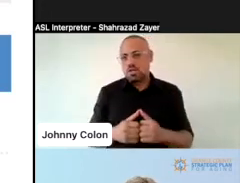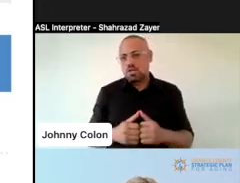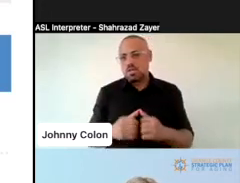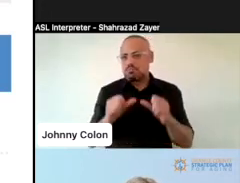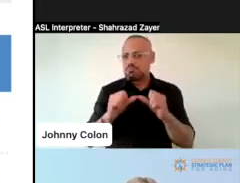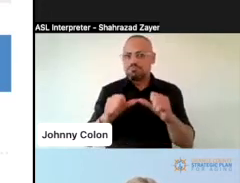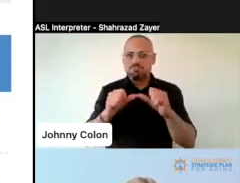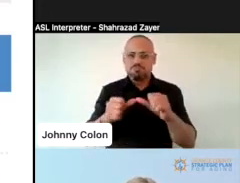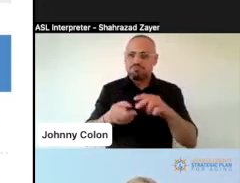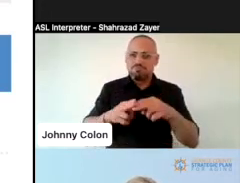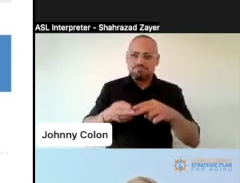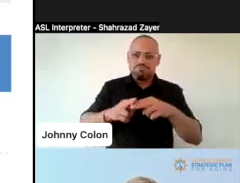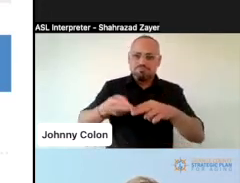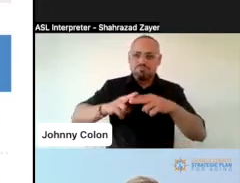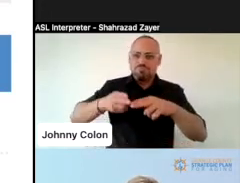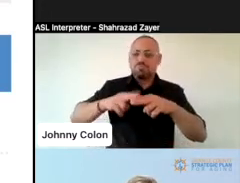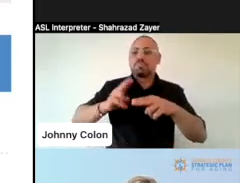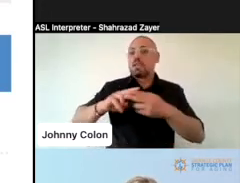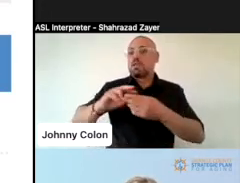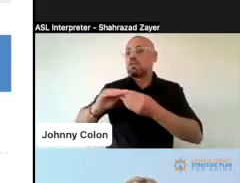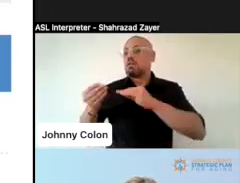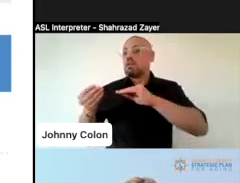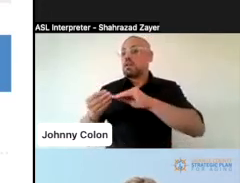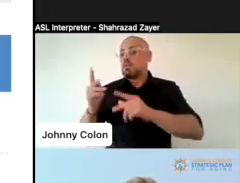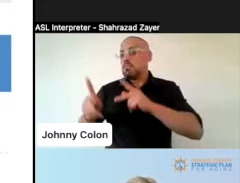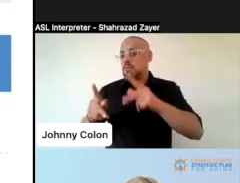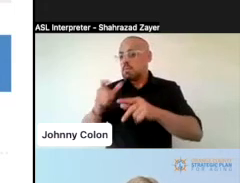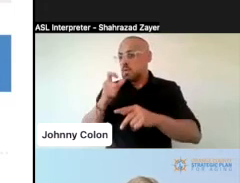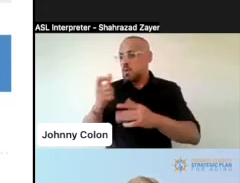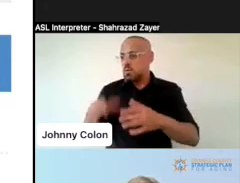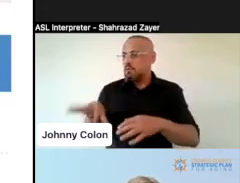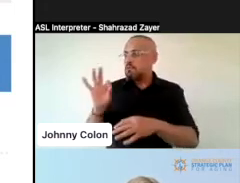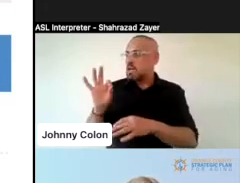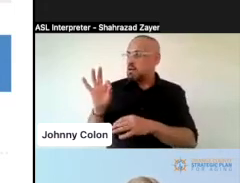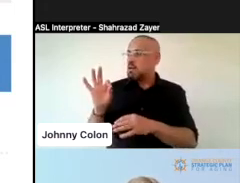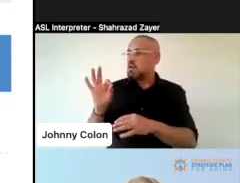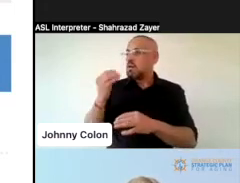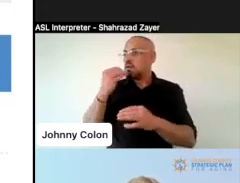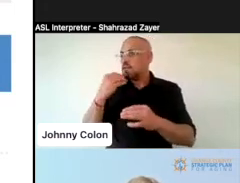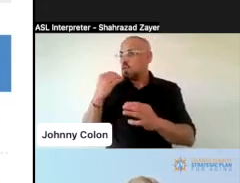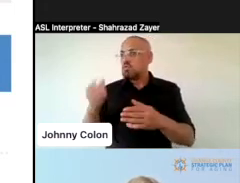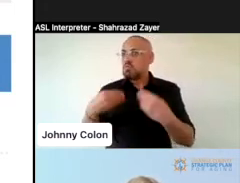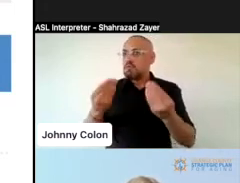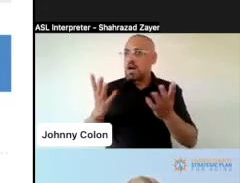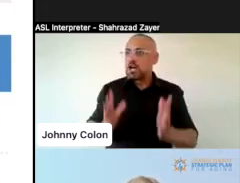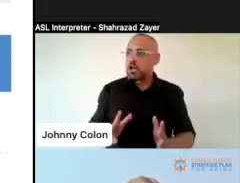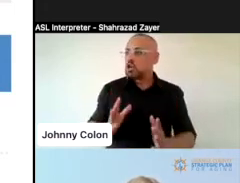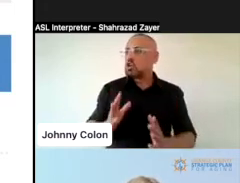continues to go up, and the number of people who discovered food providers is